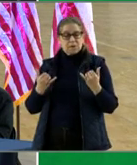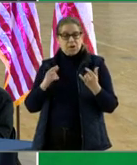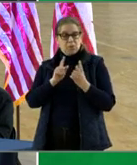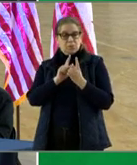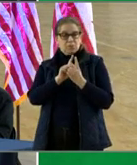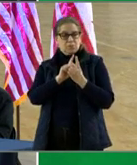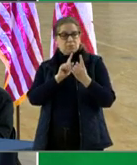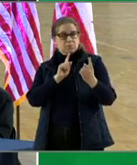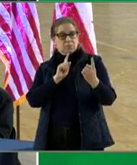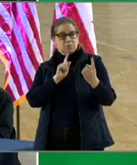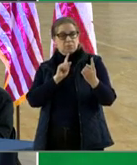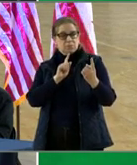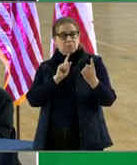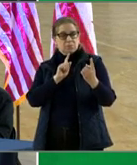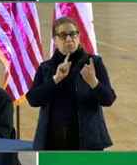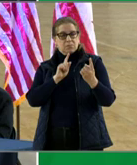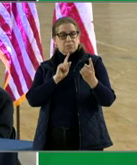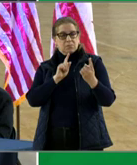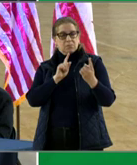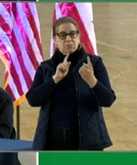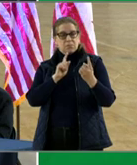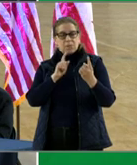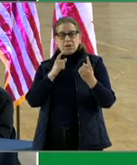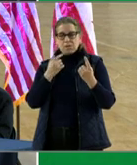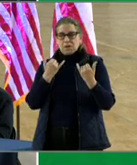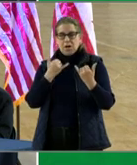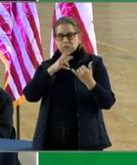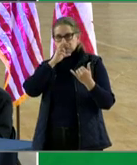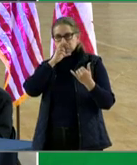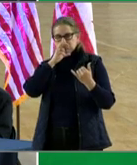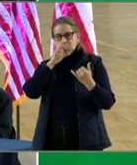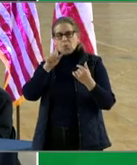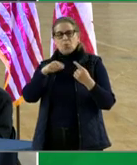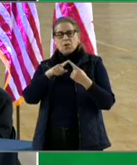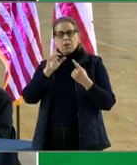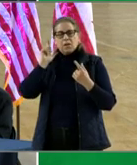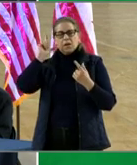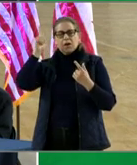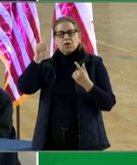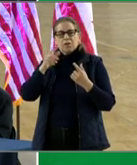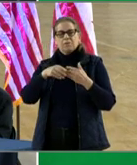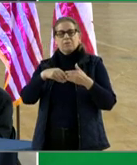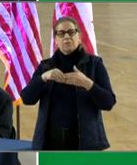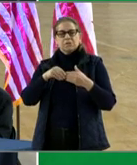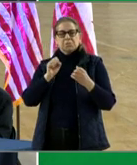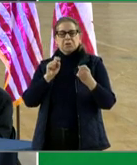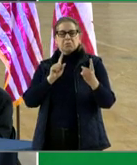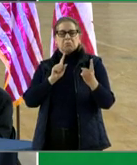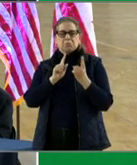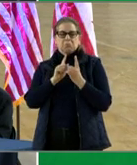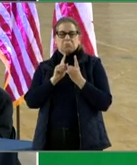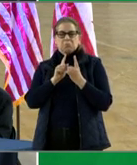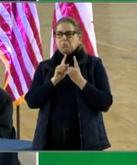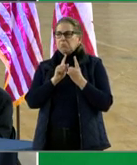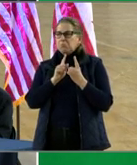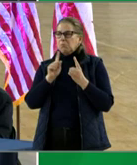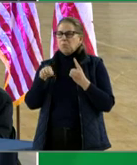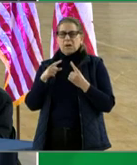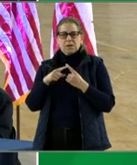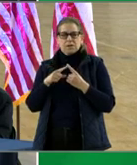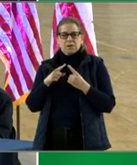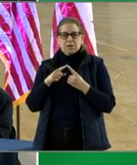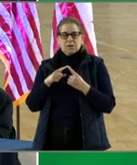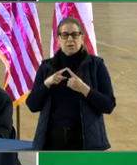Dr. Nesbitt? So in addition to the modeling data that we have presented today, we look at other